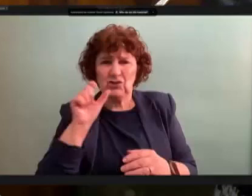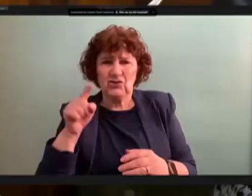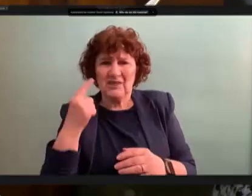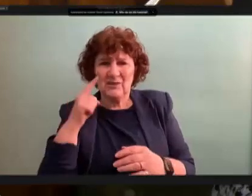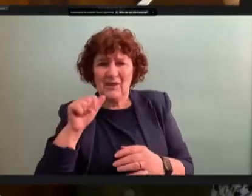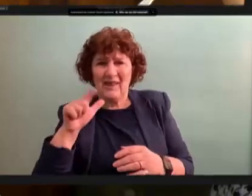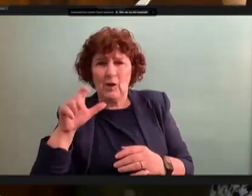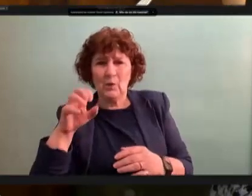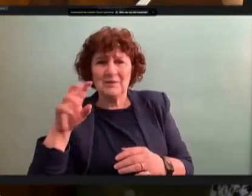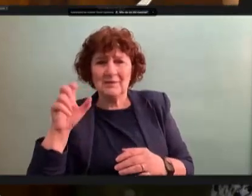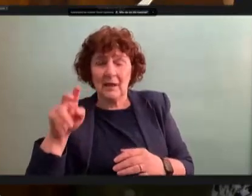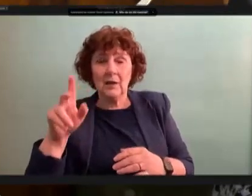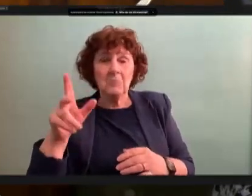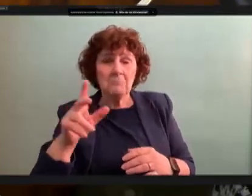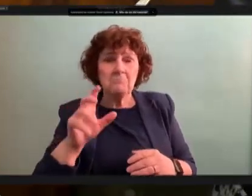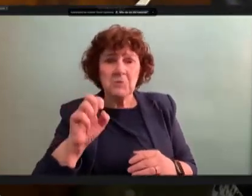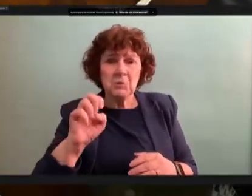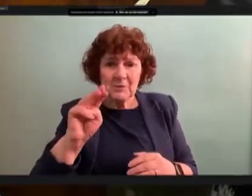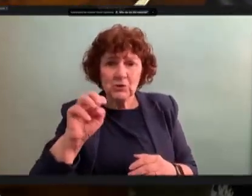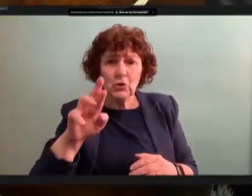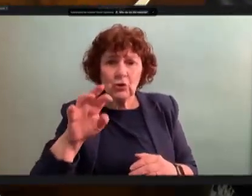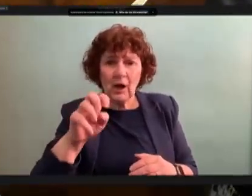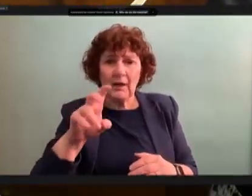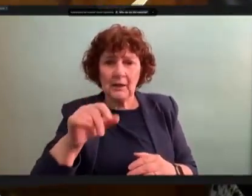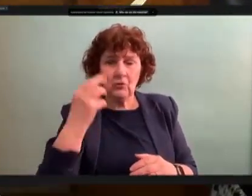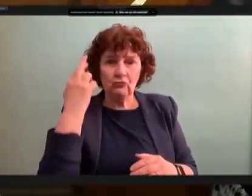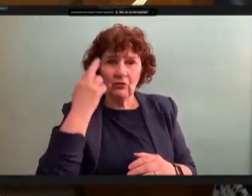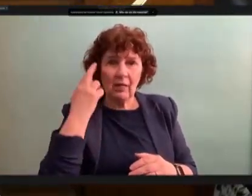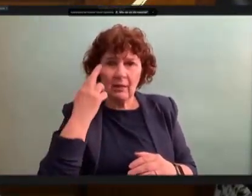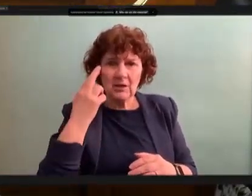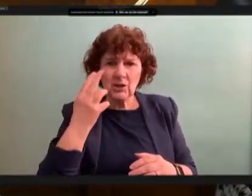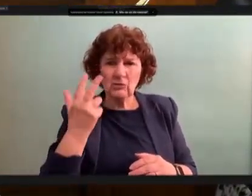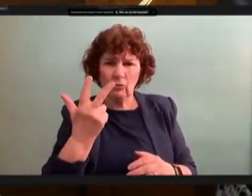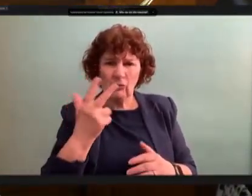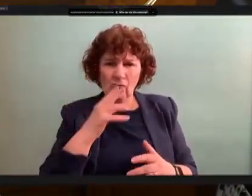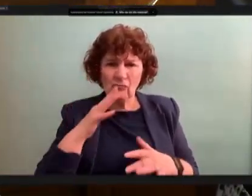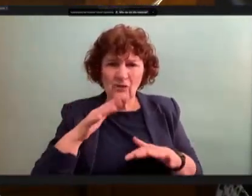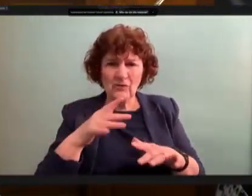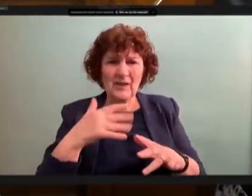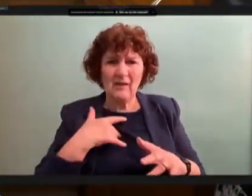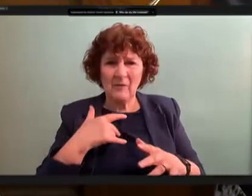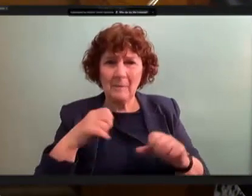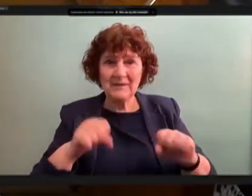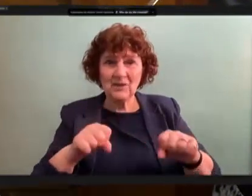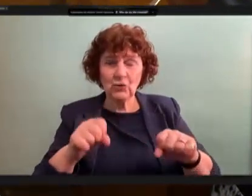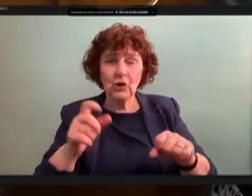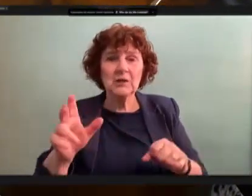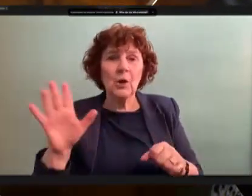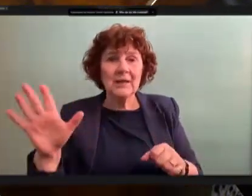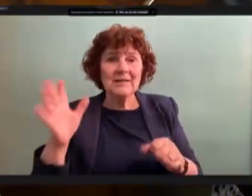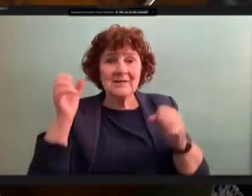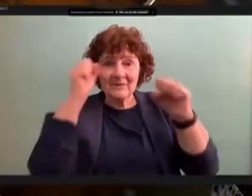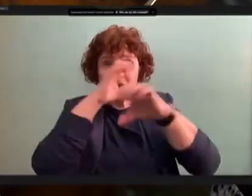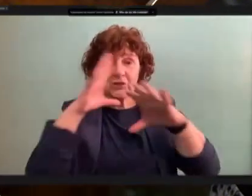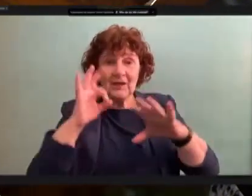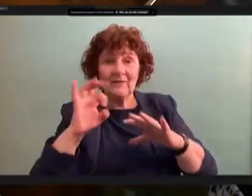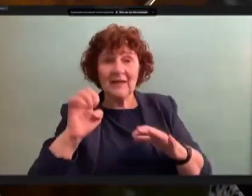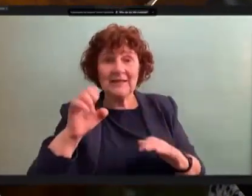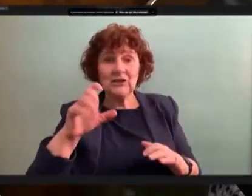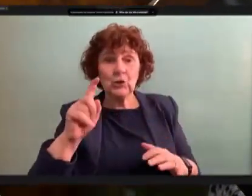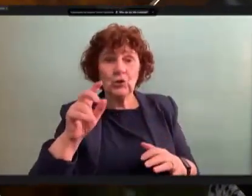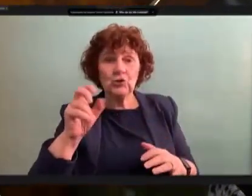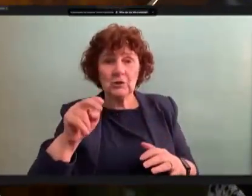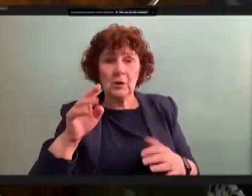Pittsburgh rivers and turned his vision of an excursion boat into a reality. The first vessel he purchased was